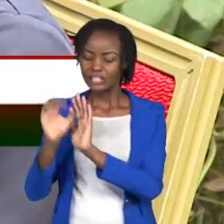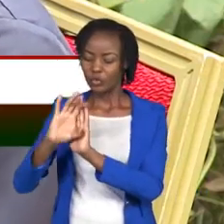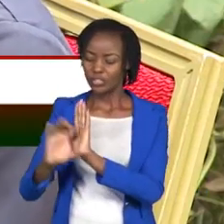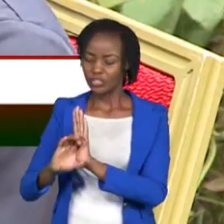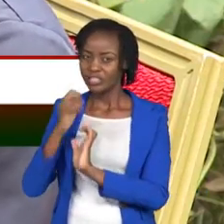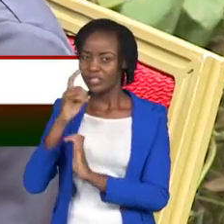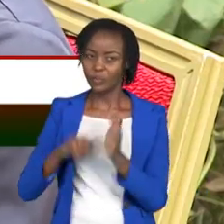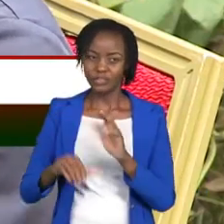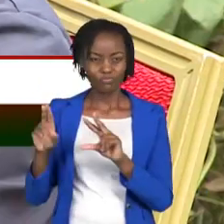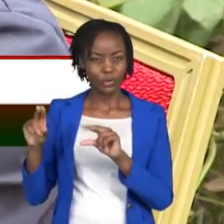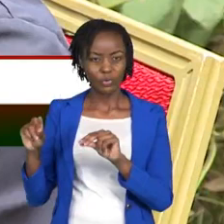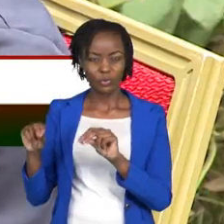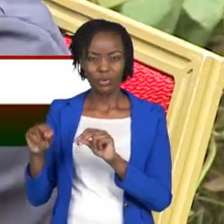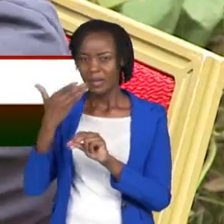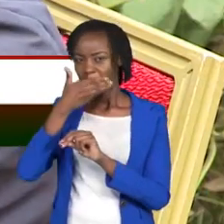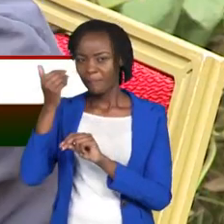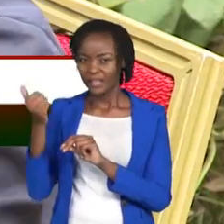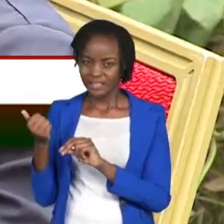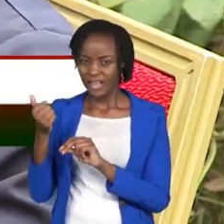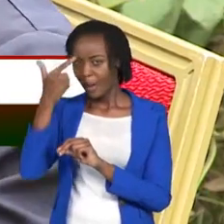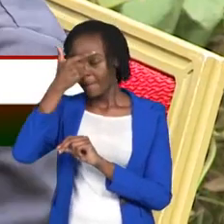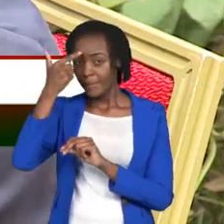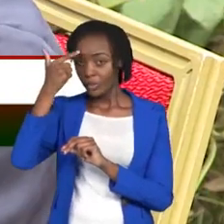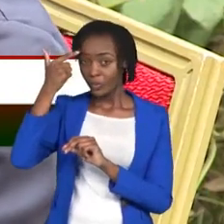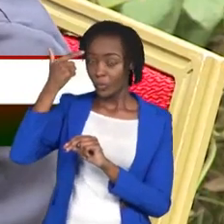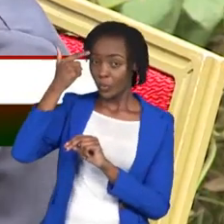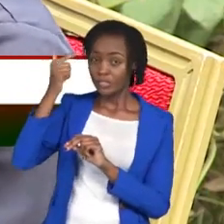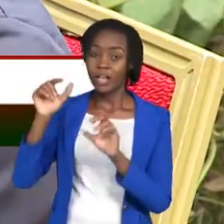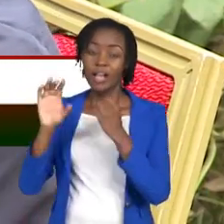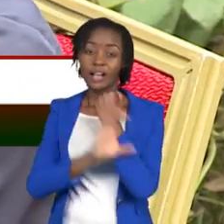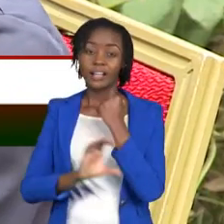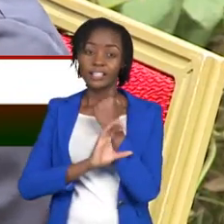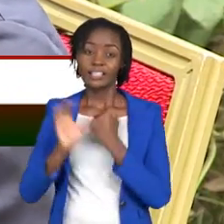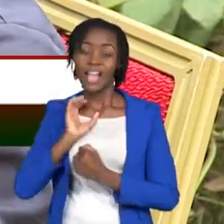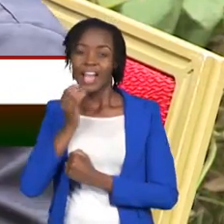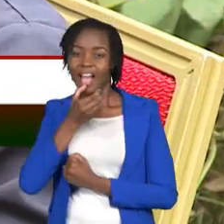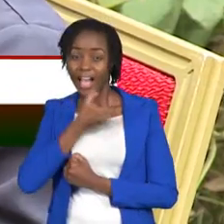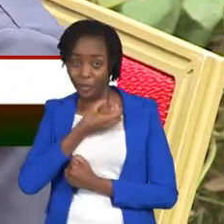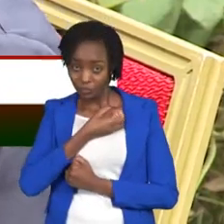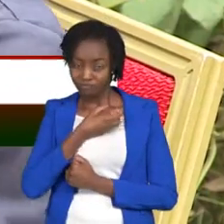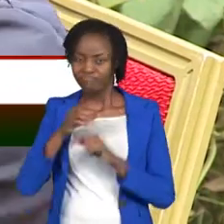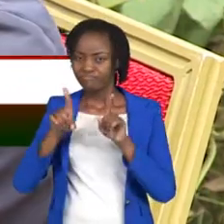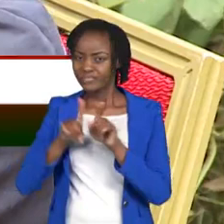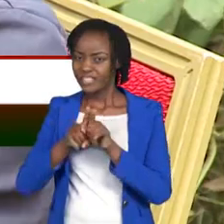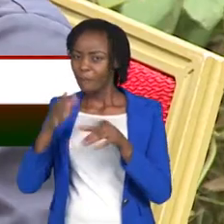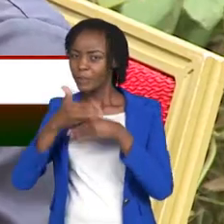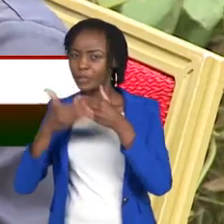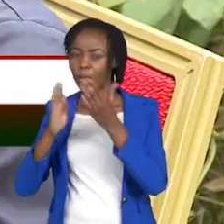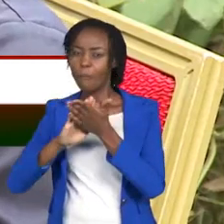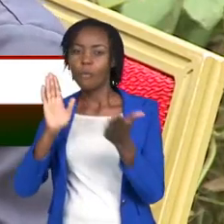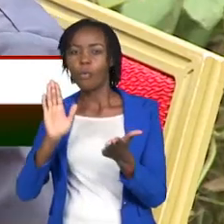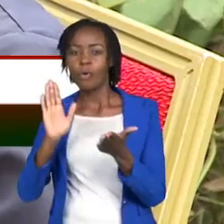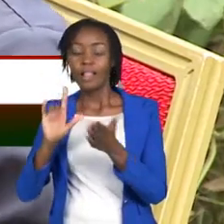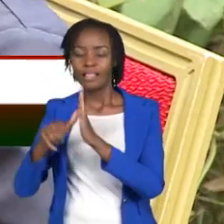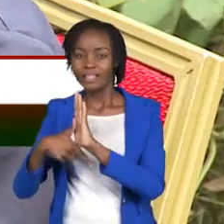to how this country was founded beyond Kenyatta, who was seen as the father of the nation. And so the need, as Jane